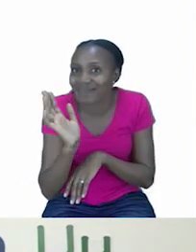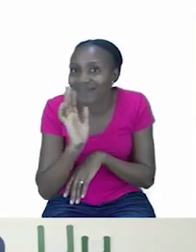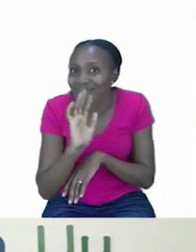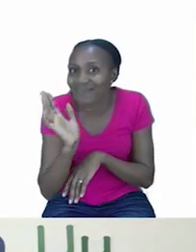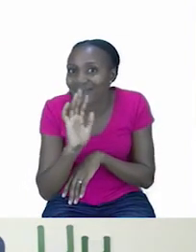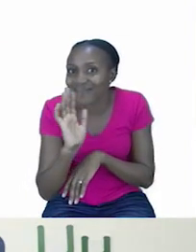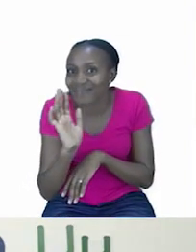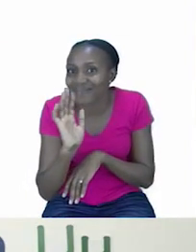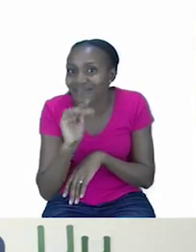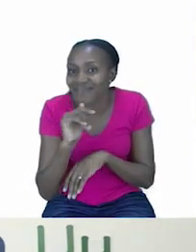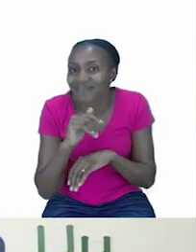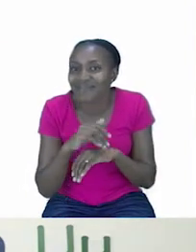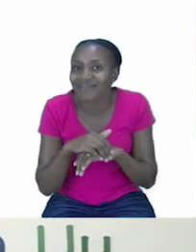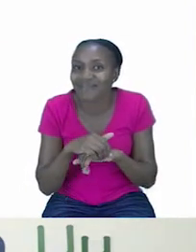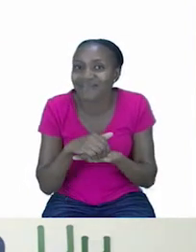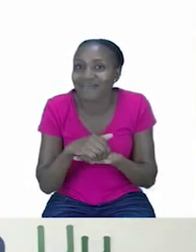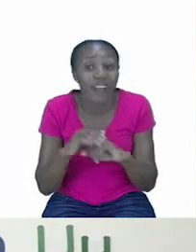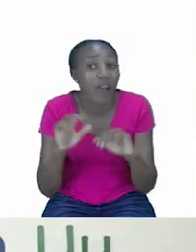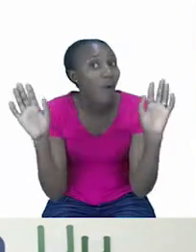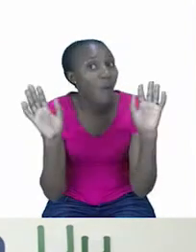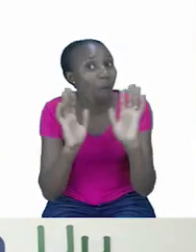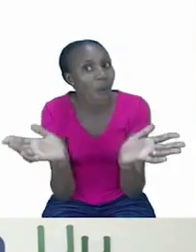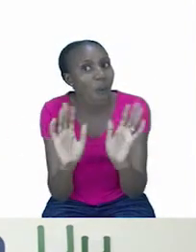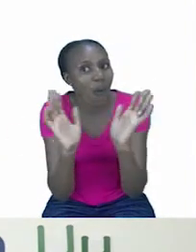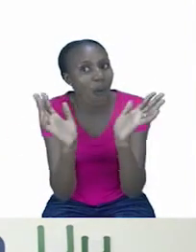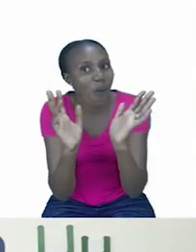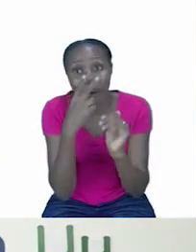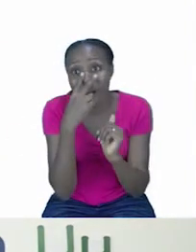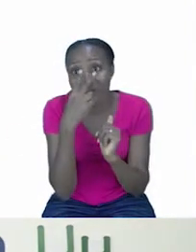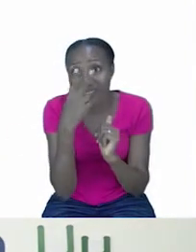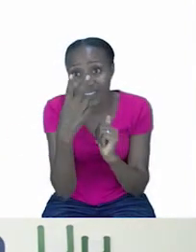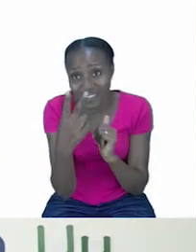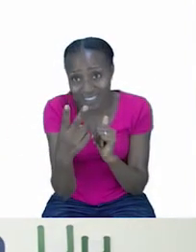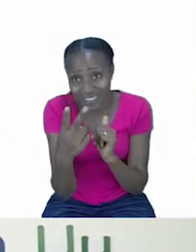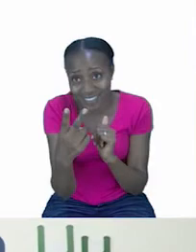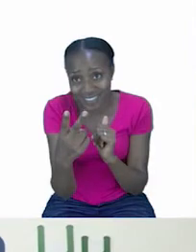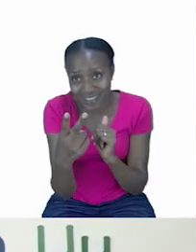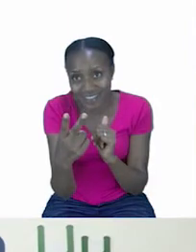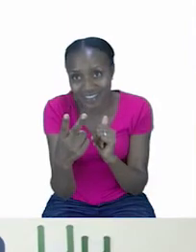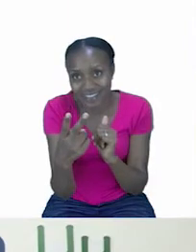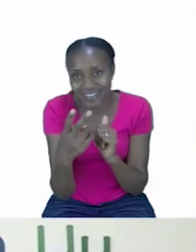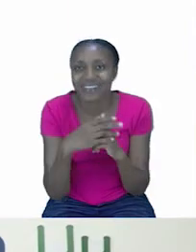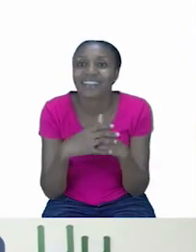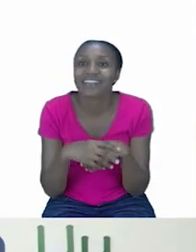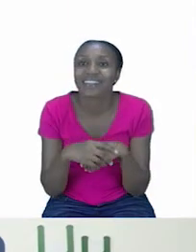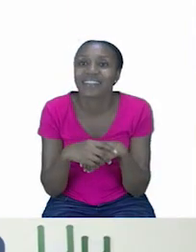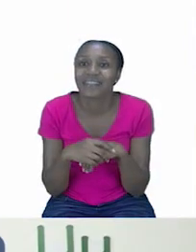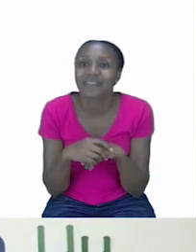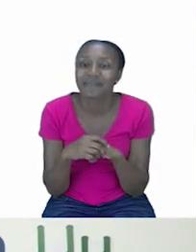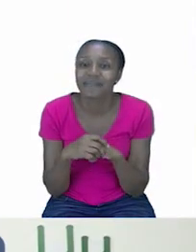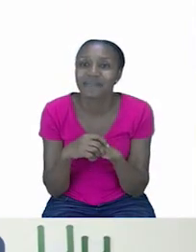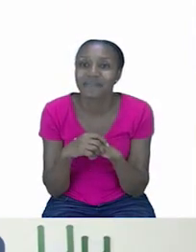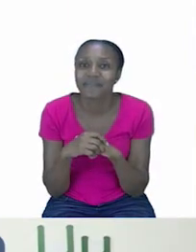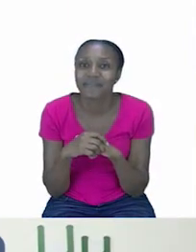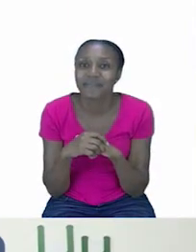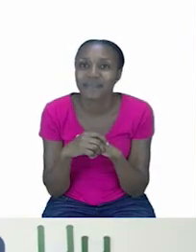goodbye. Bye. See you next time.